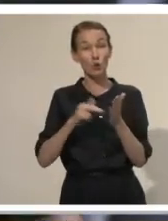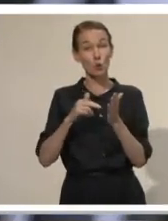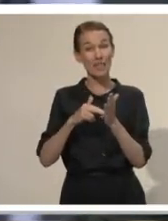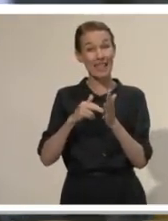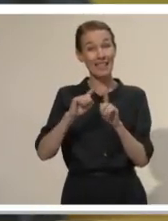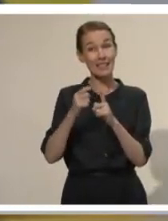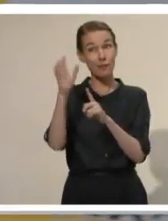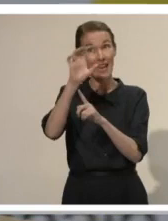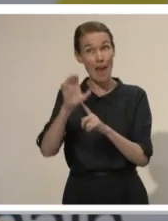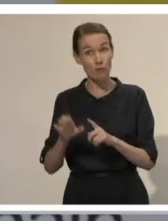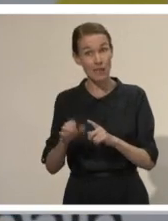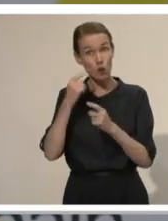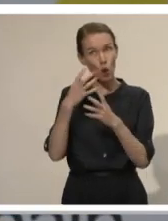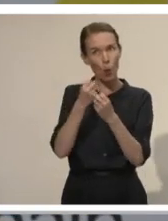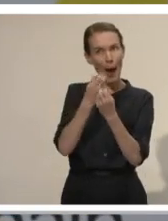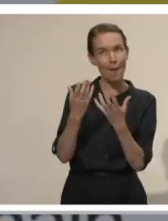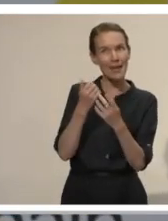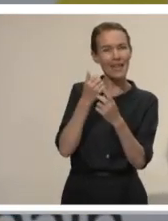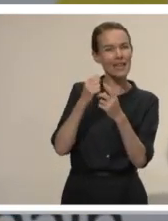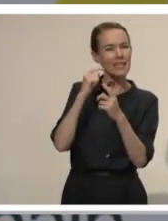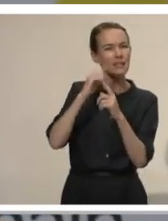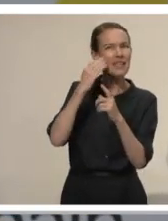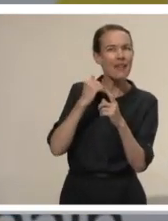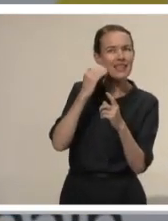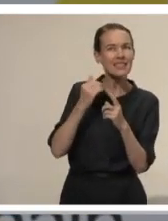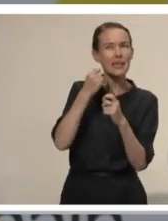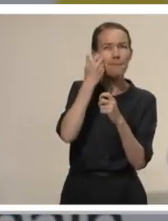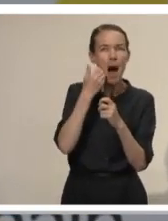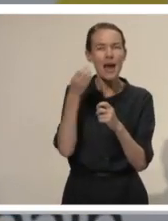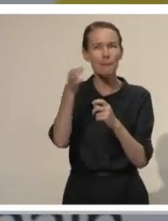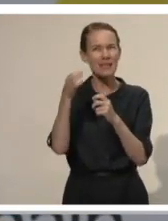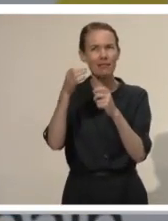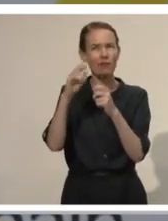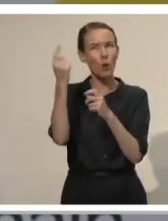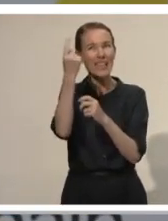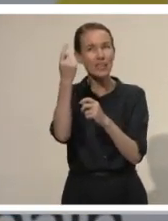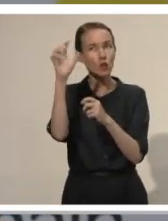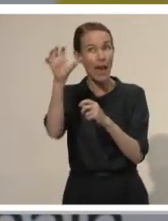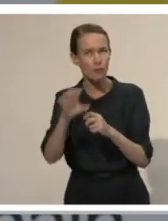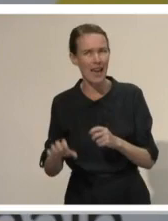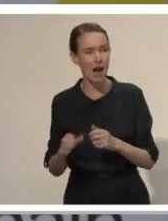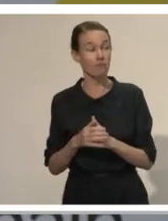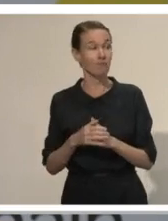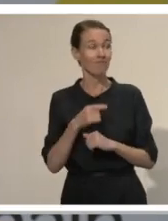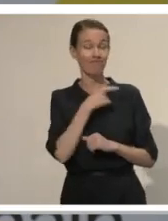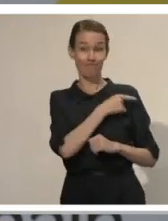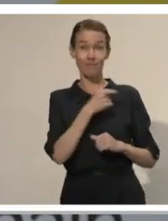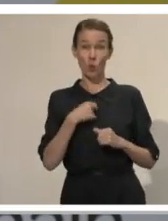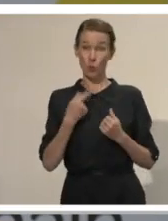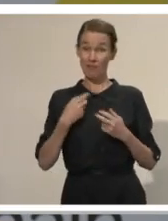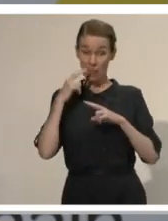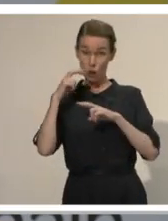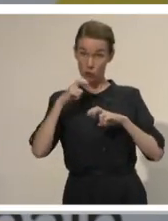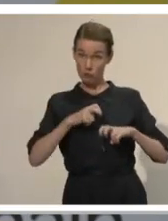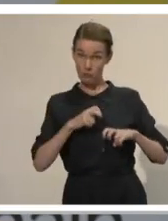analysis, but we can provide that. We provided an updated analysis in the last few days by ethnicity and by